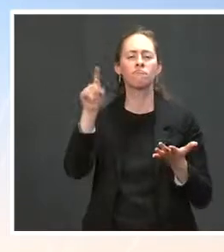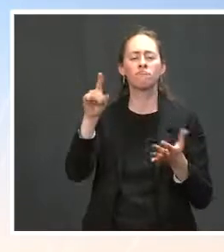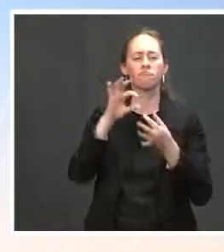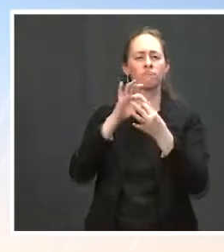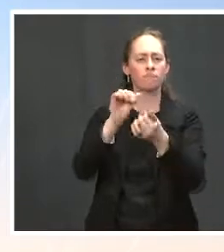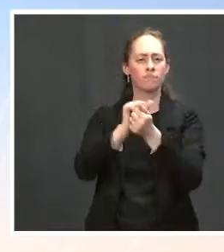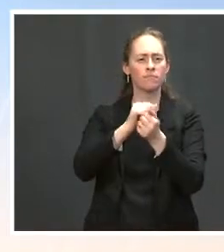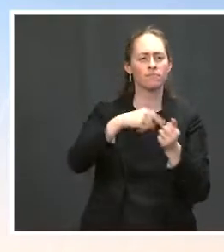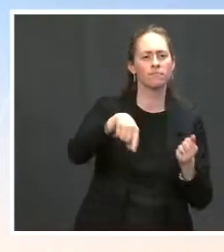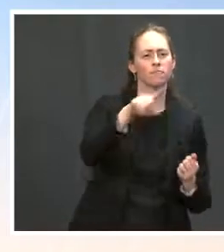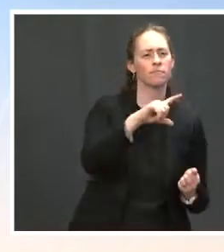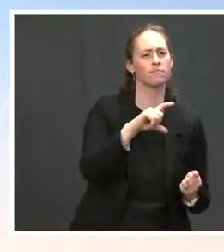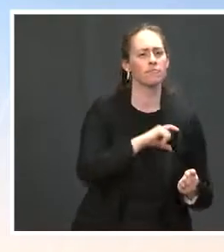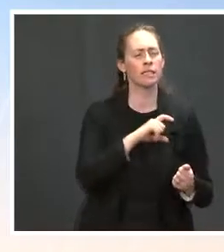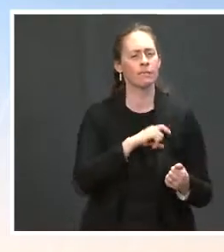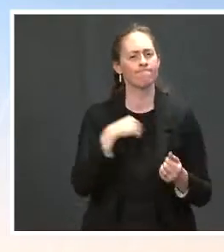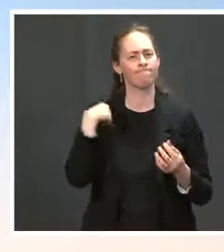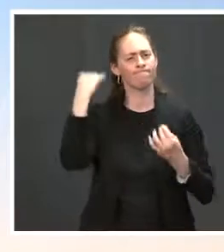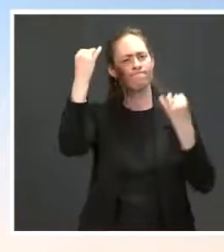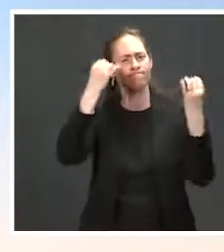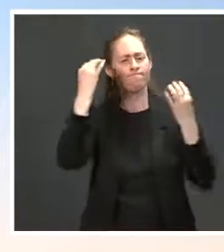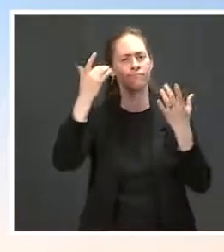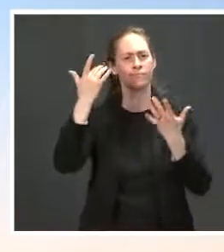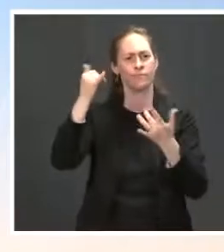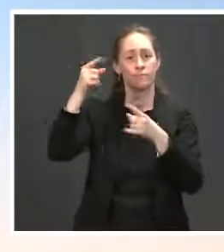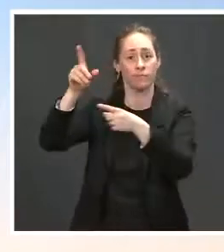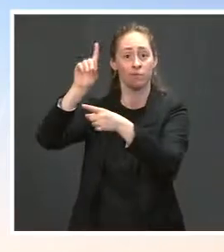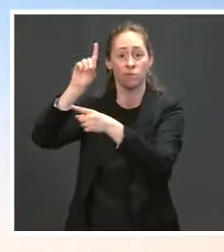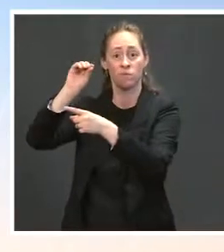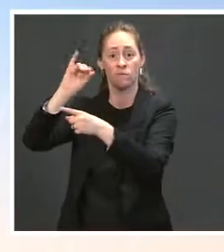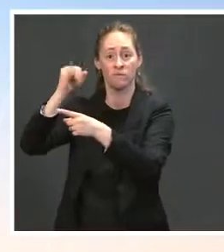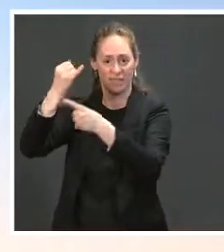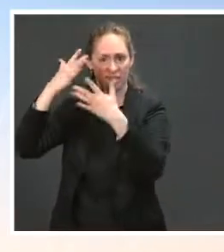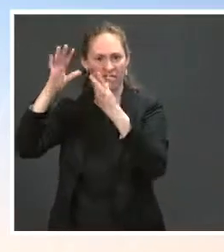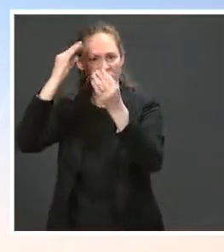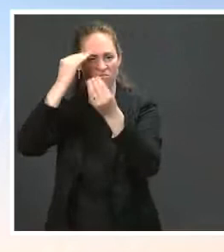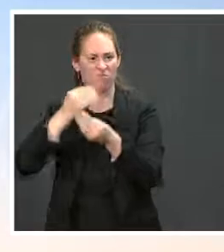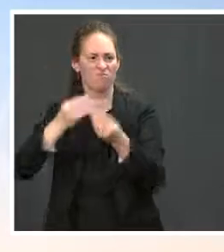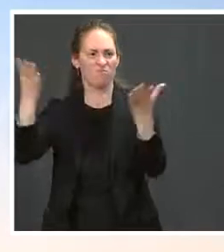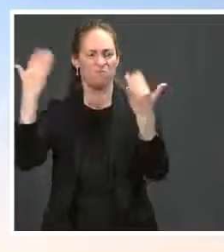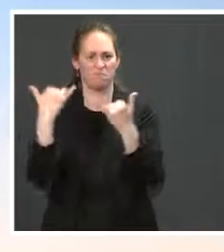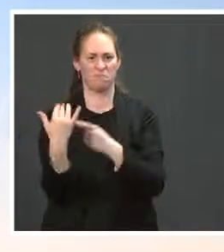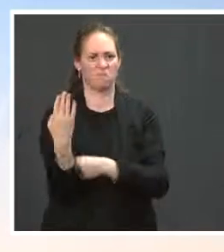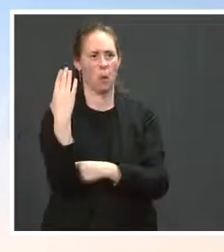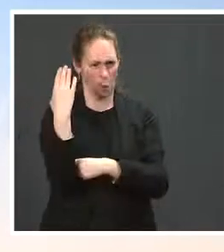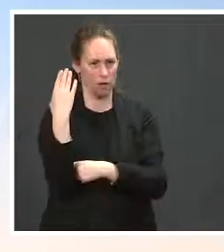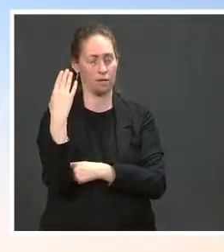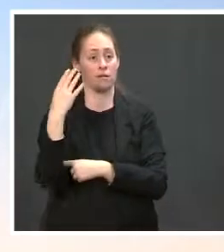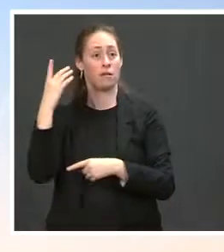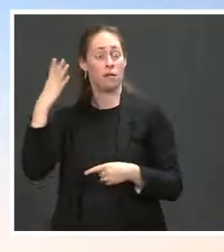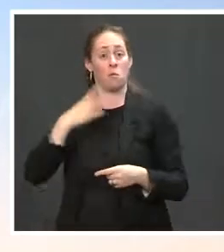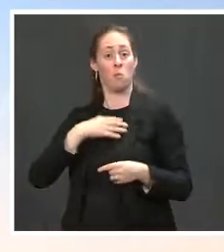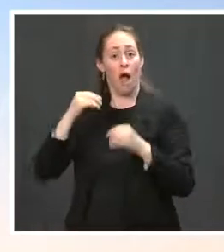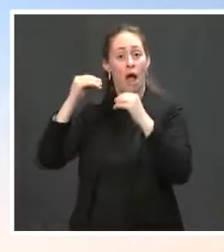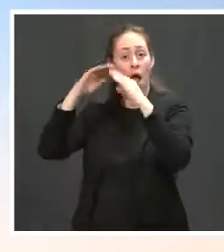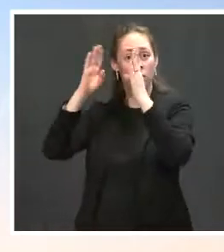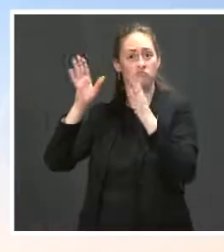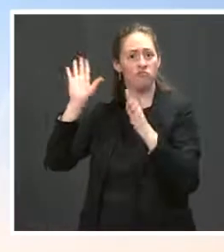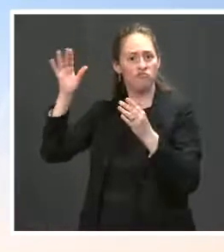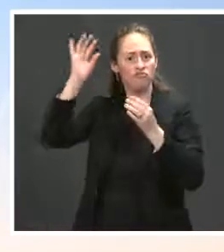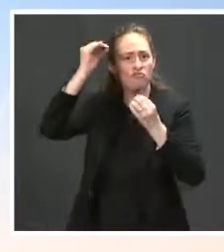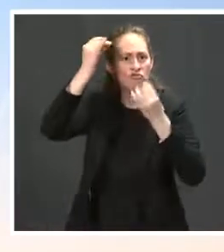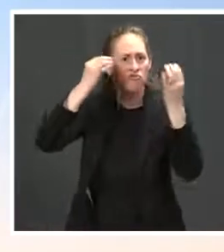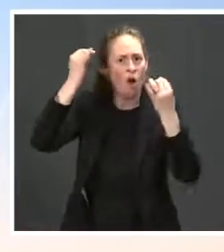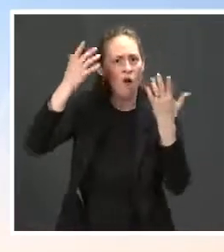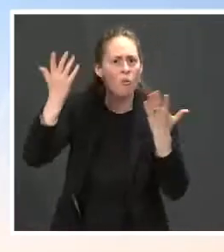the DOJ announcement this morning. Is there any White House reaction on that decision to start that investigation? And